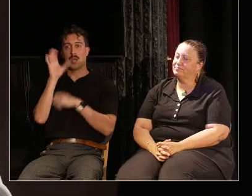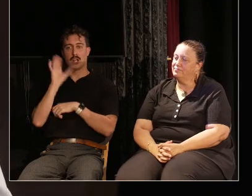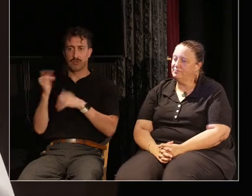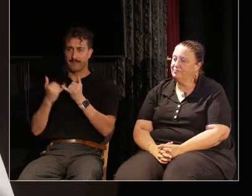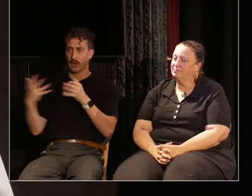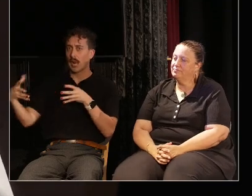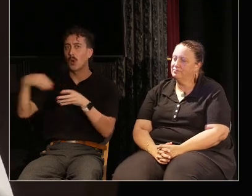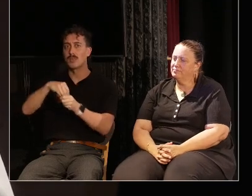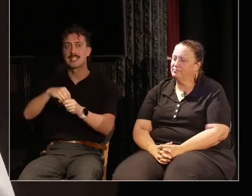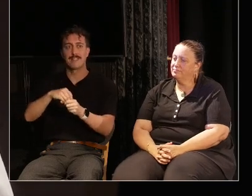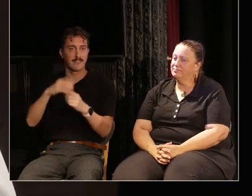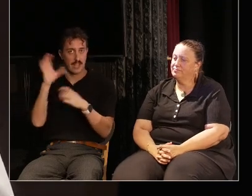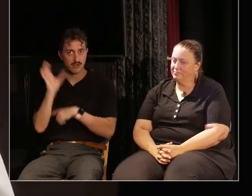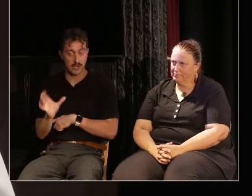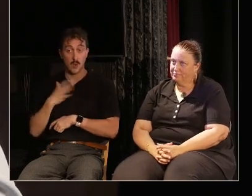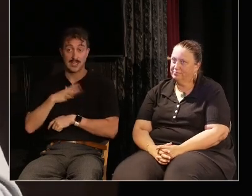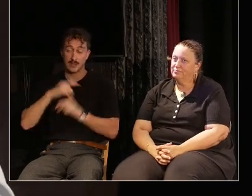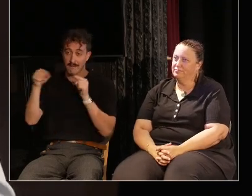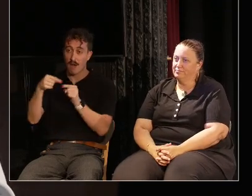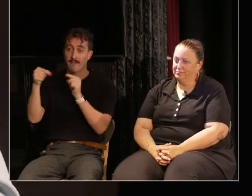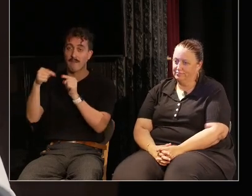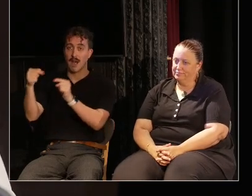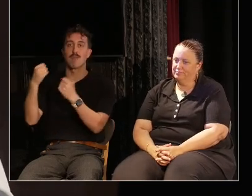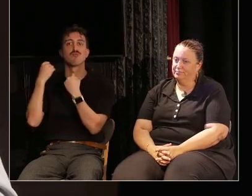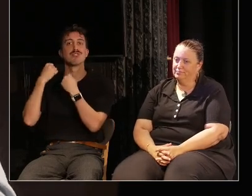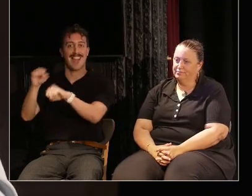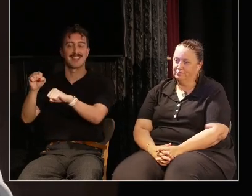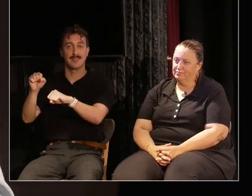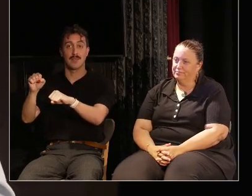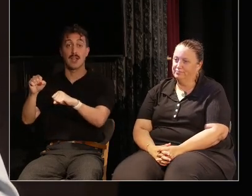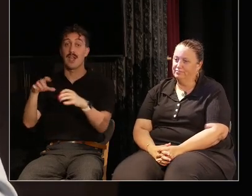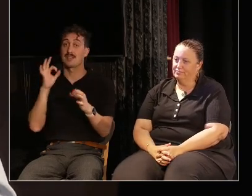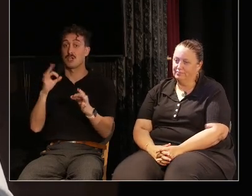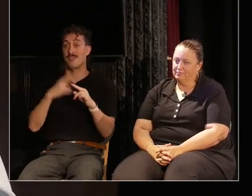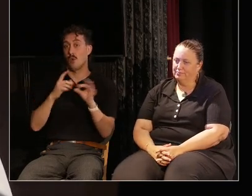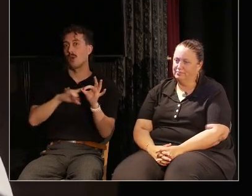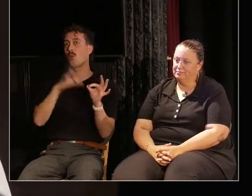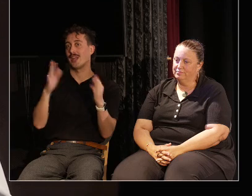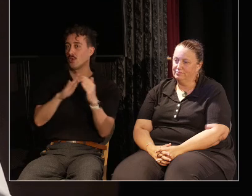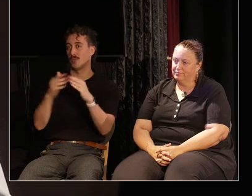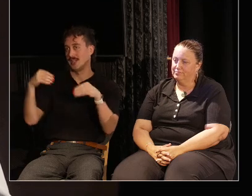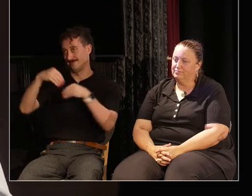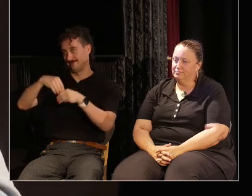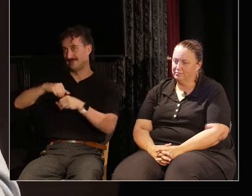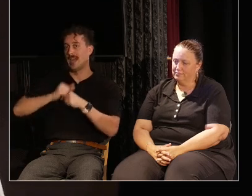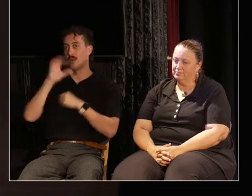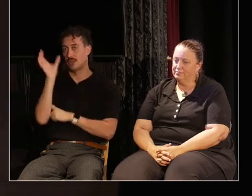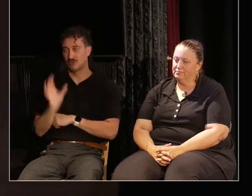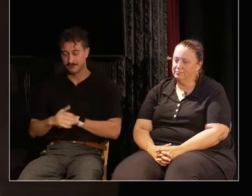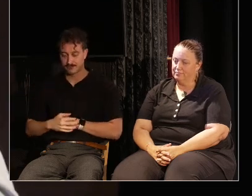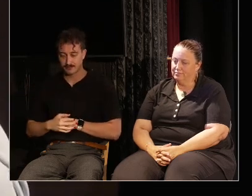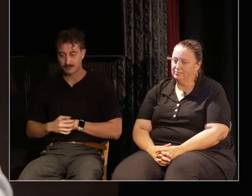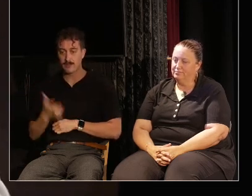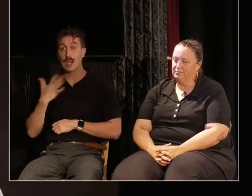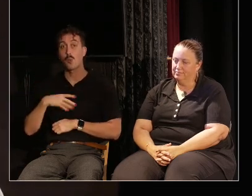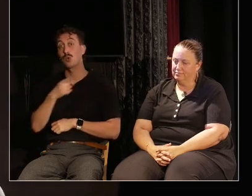need to fight to protect that, and particularly to protect the LGBTQI plus community within that. So I want you to know